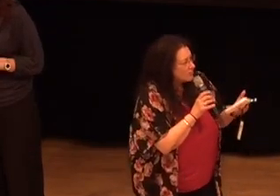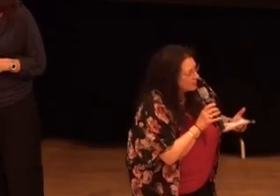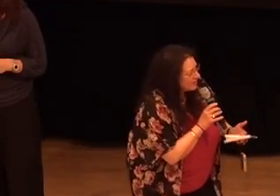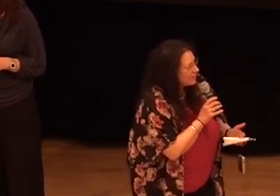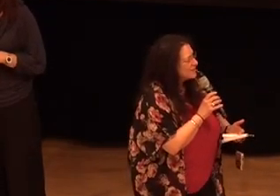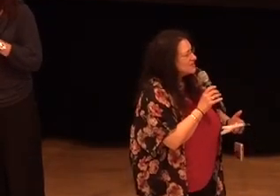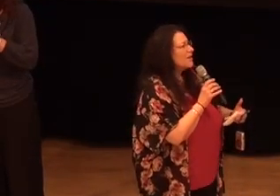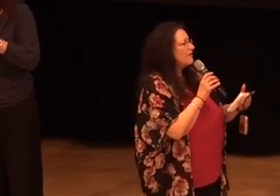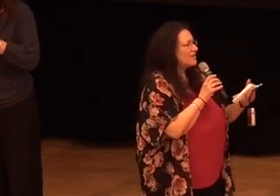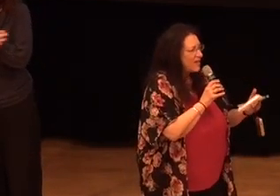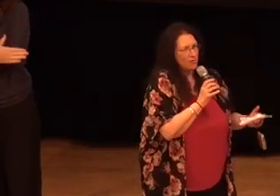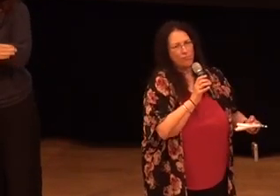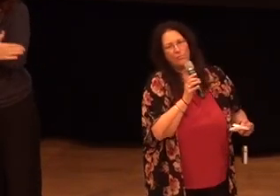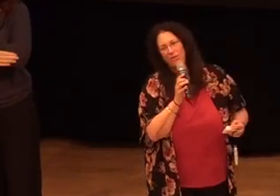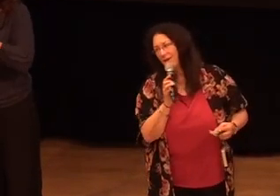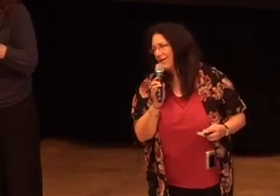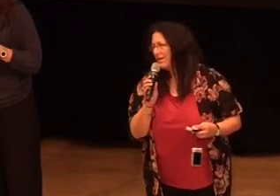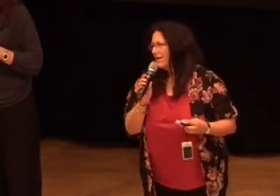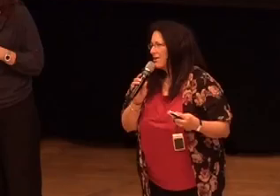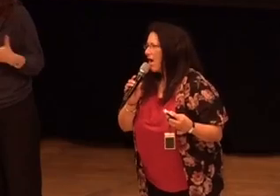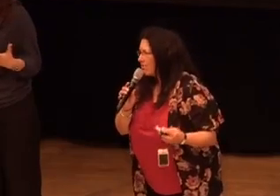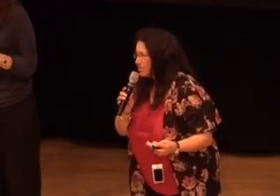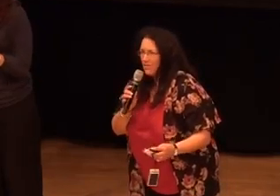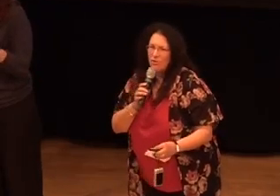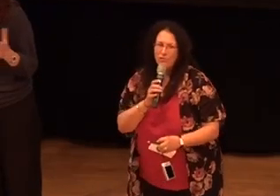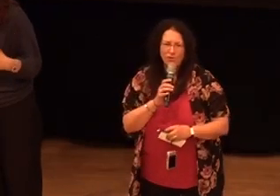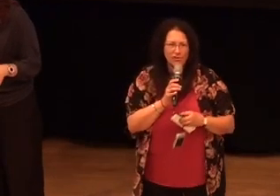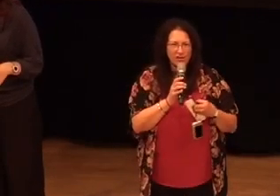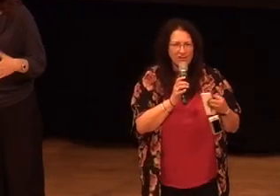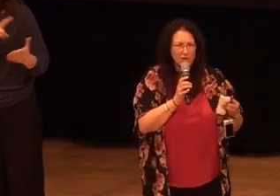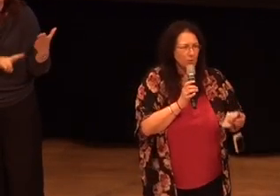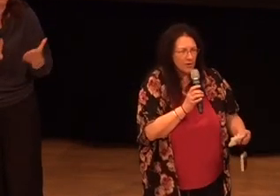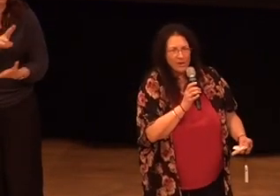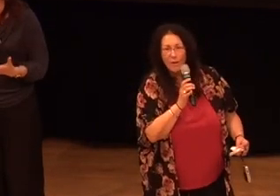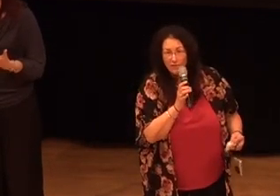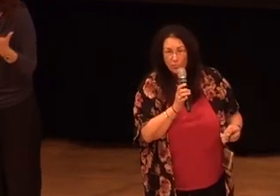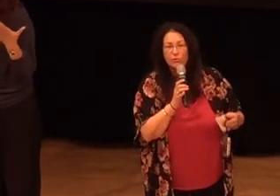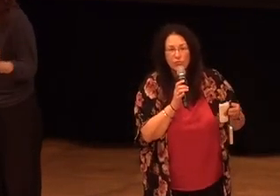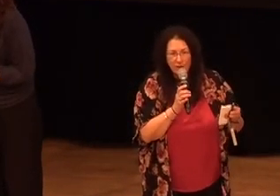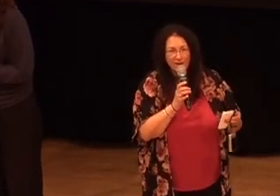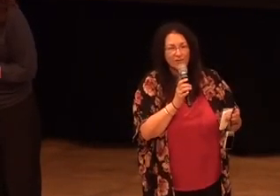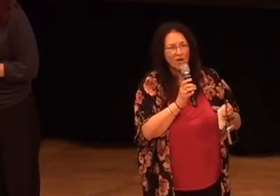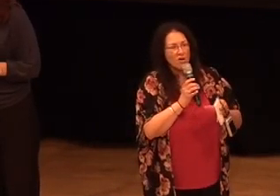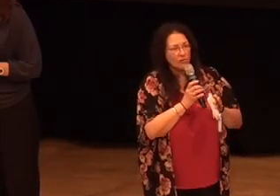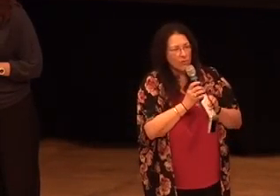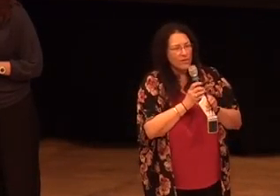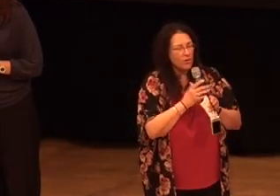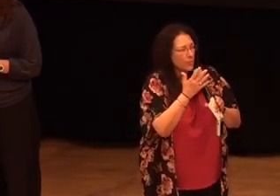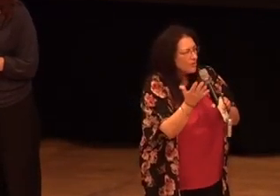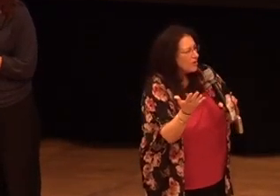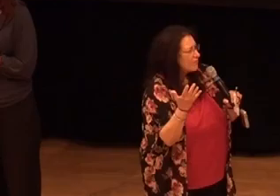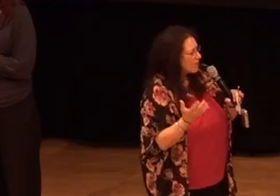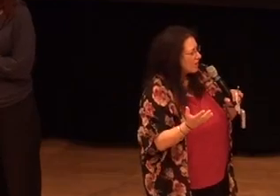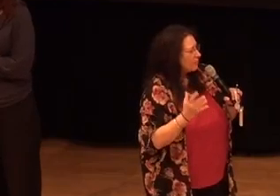in disability studies classrooms, in colleges and universities, in community grassroots screenings, so that